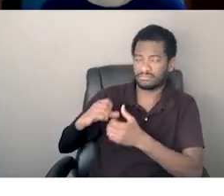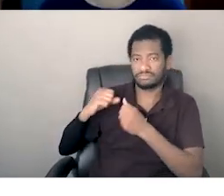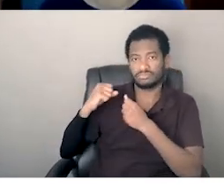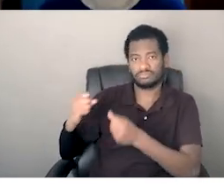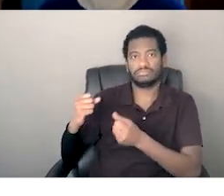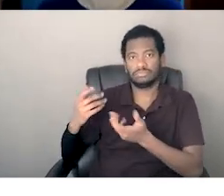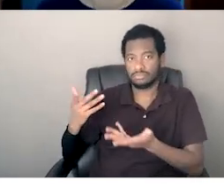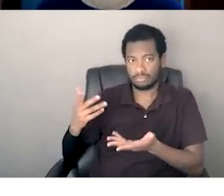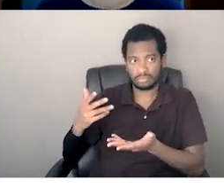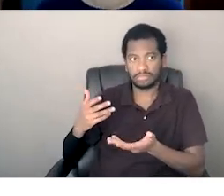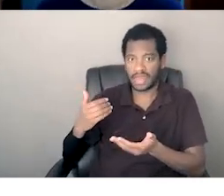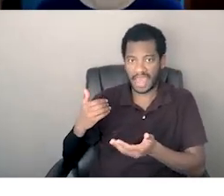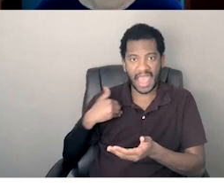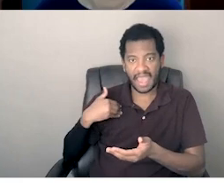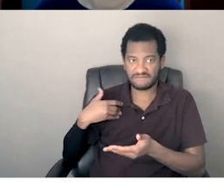language. Yes,